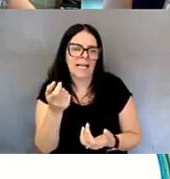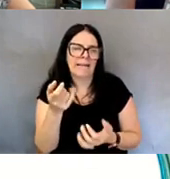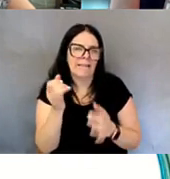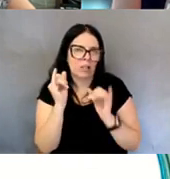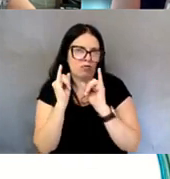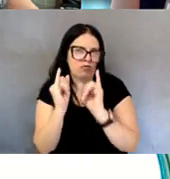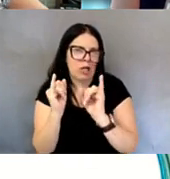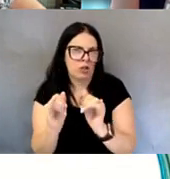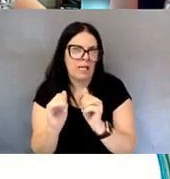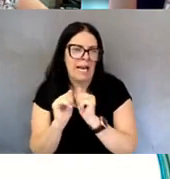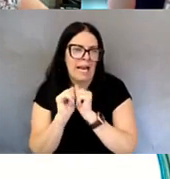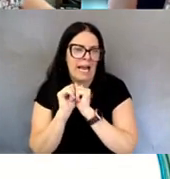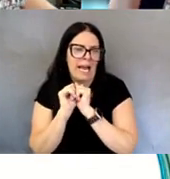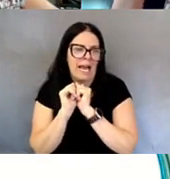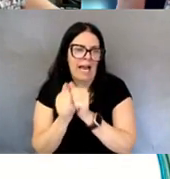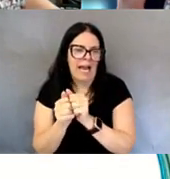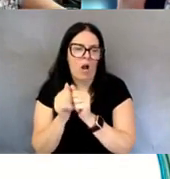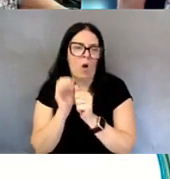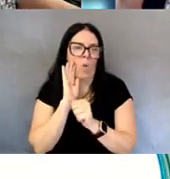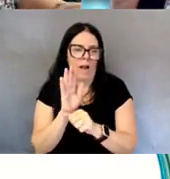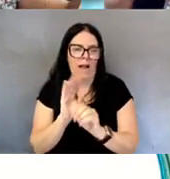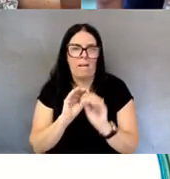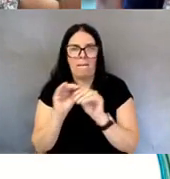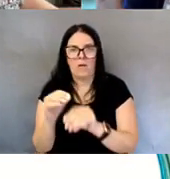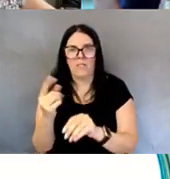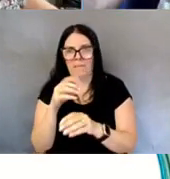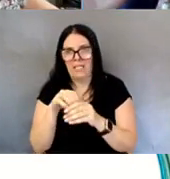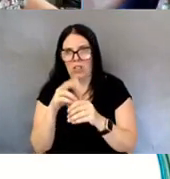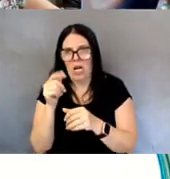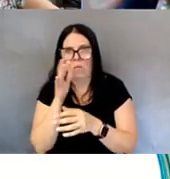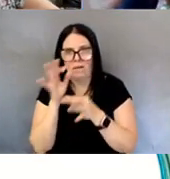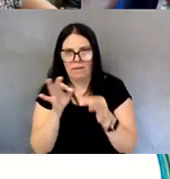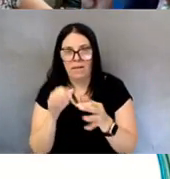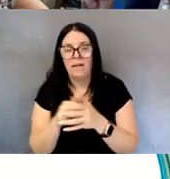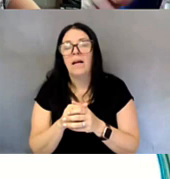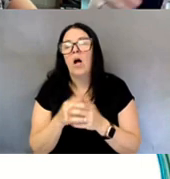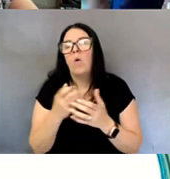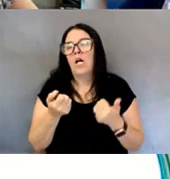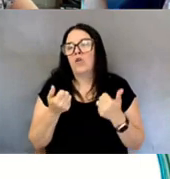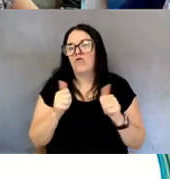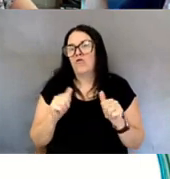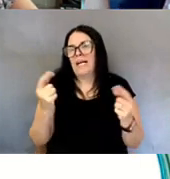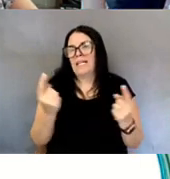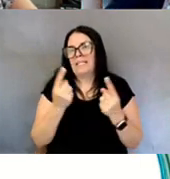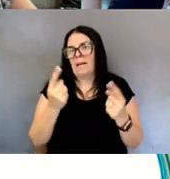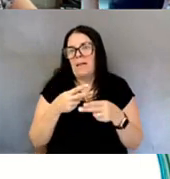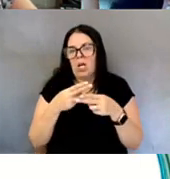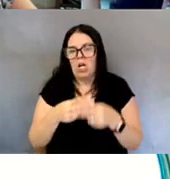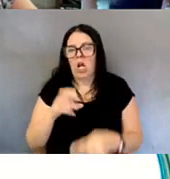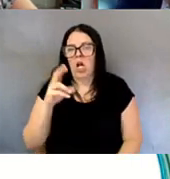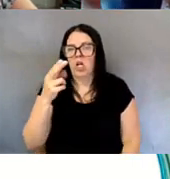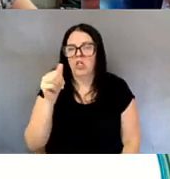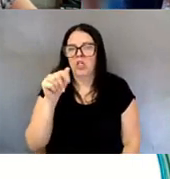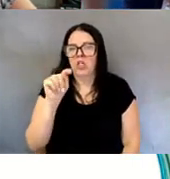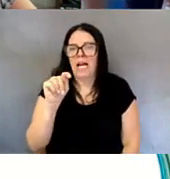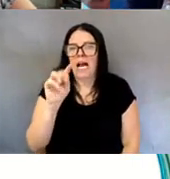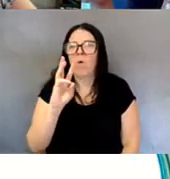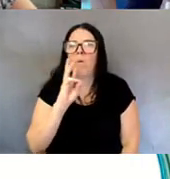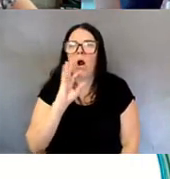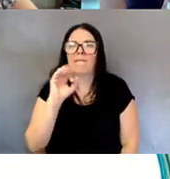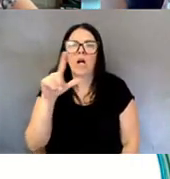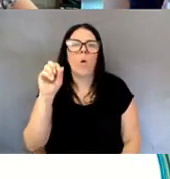on how we're going to put something in the chat. I'd like to try something called the chat waterfall or